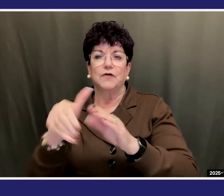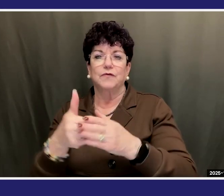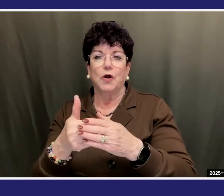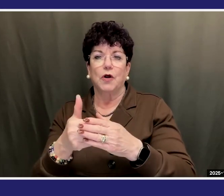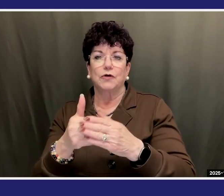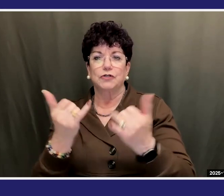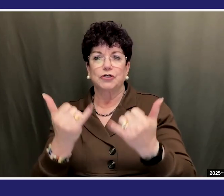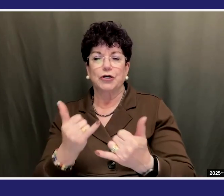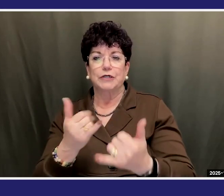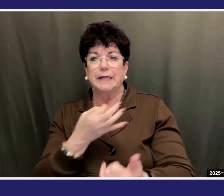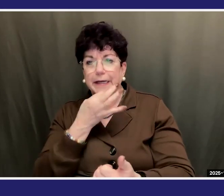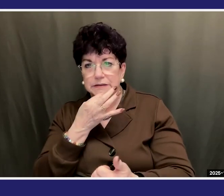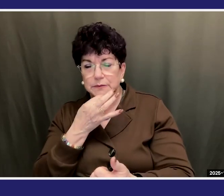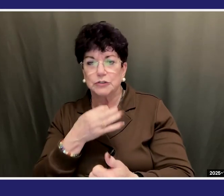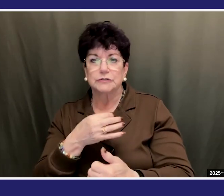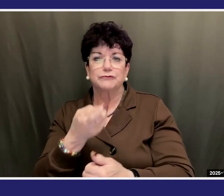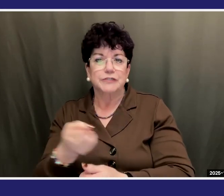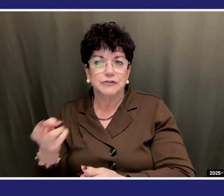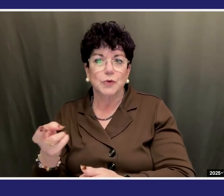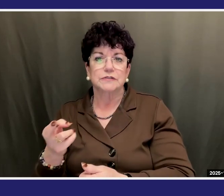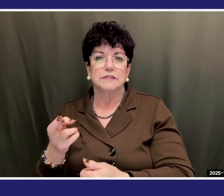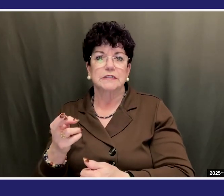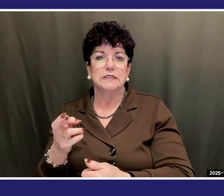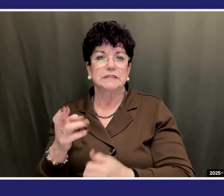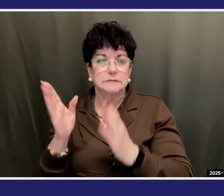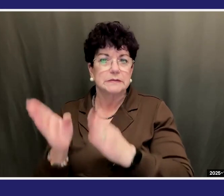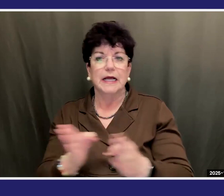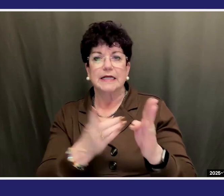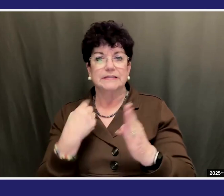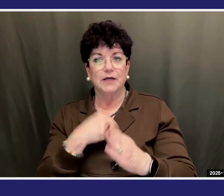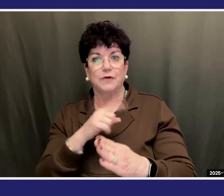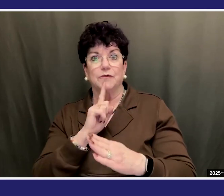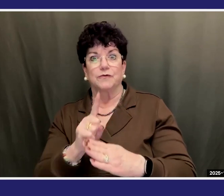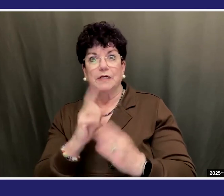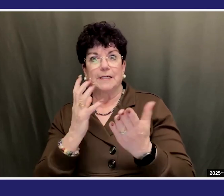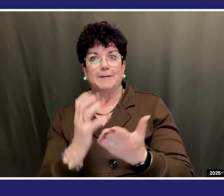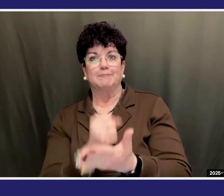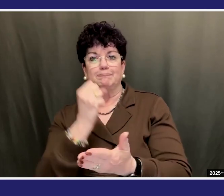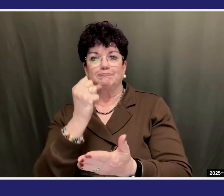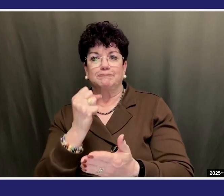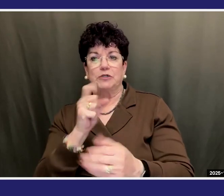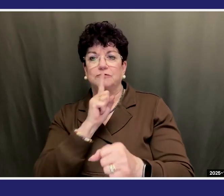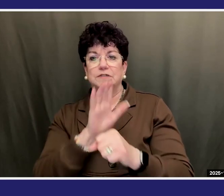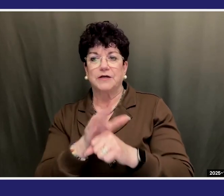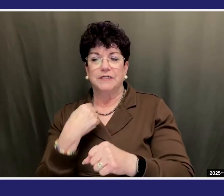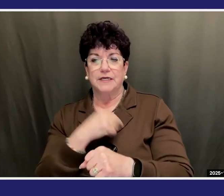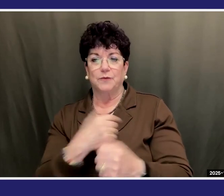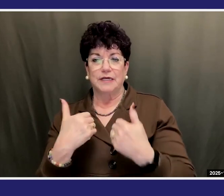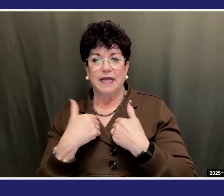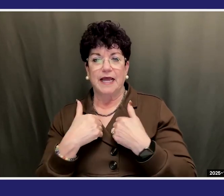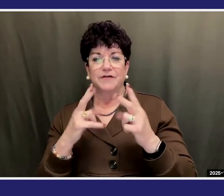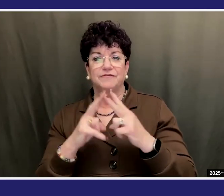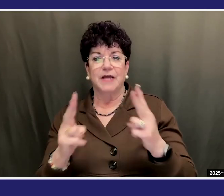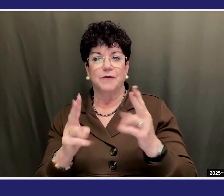expertise, resources, and initiatives that we are really leveraging to ensure that we are taking a very